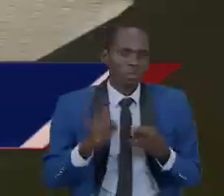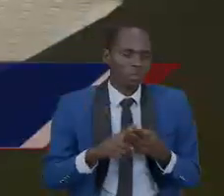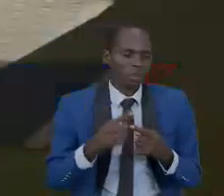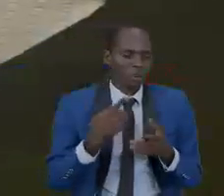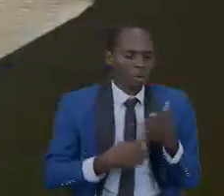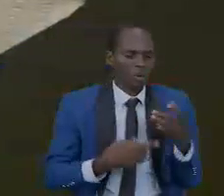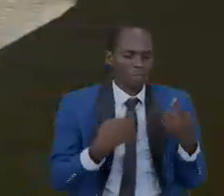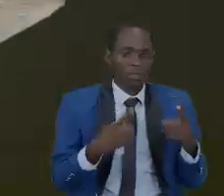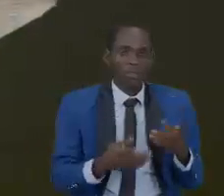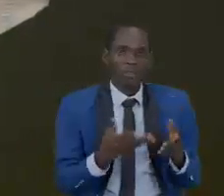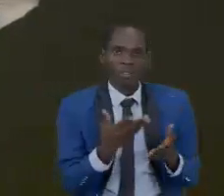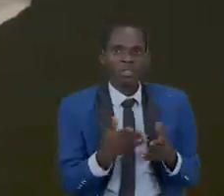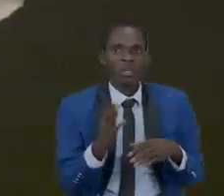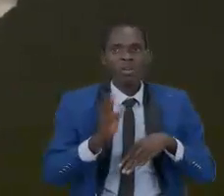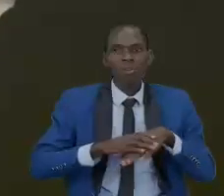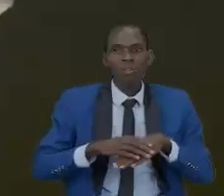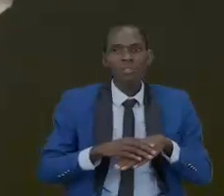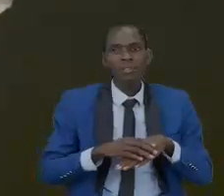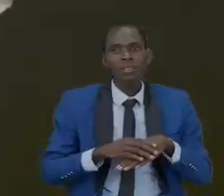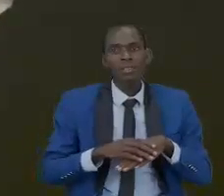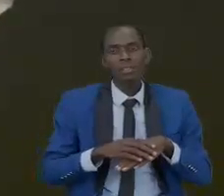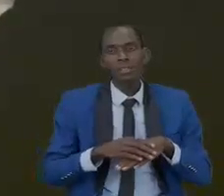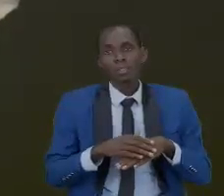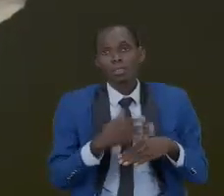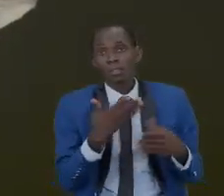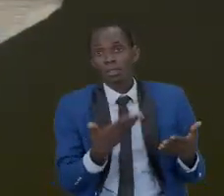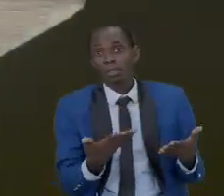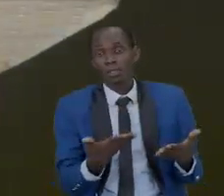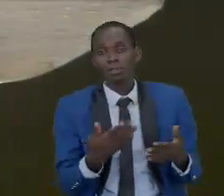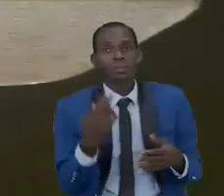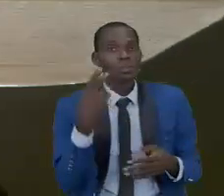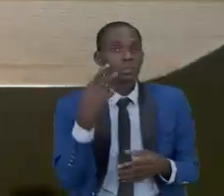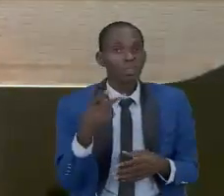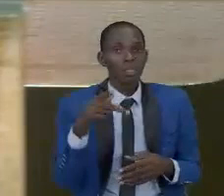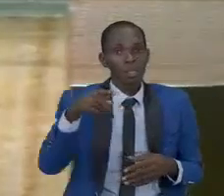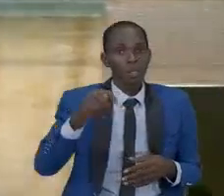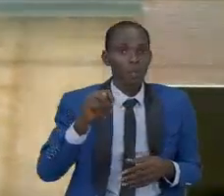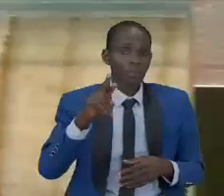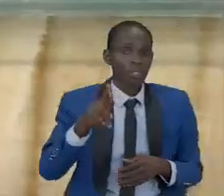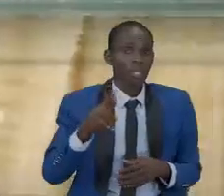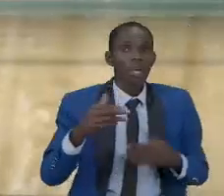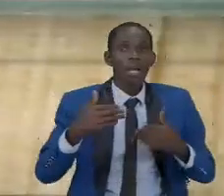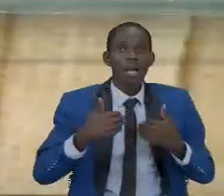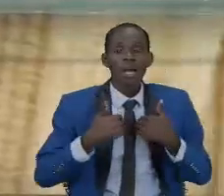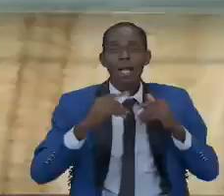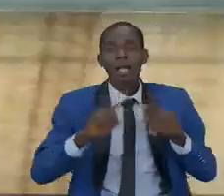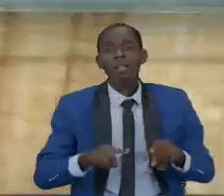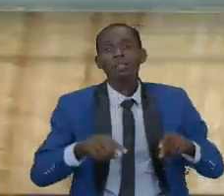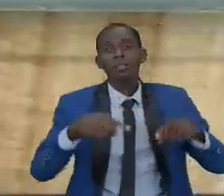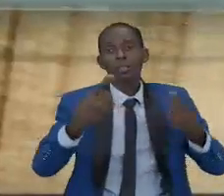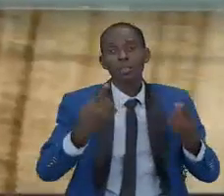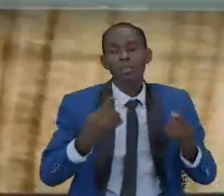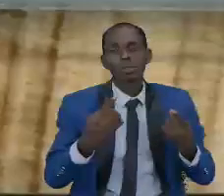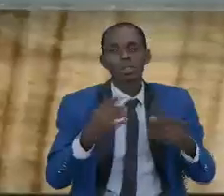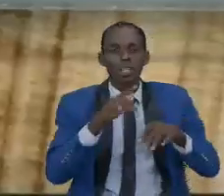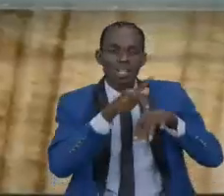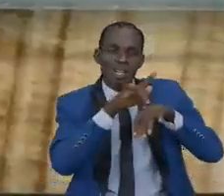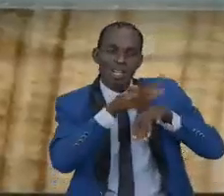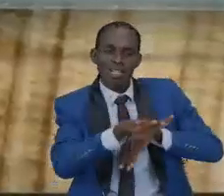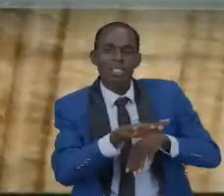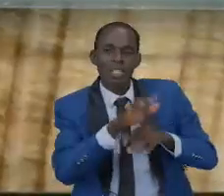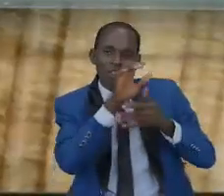situation on Hajj there Peter had gone in an earlier chapter